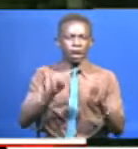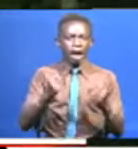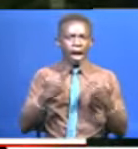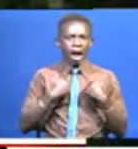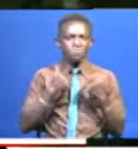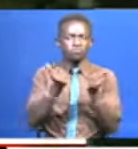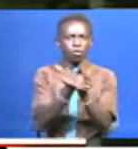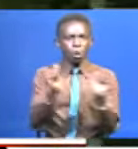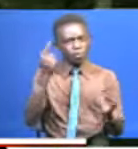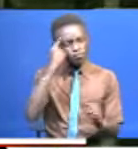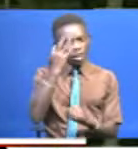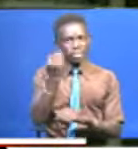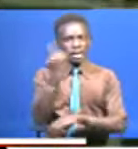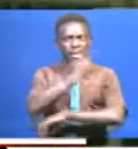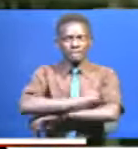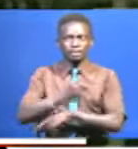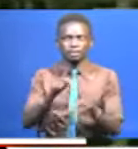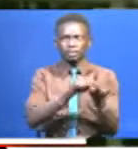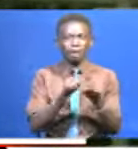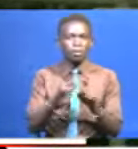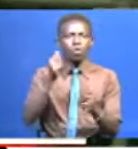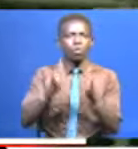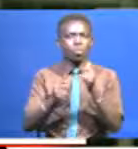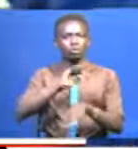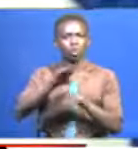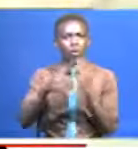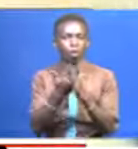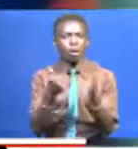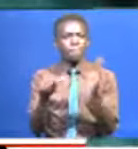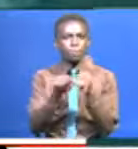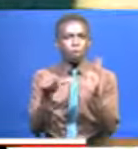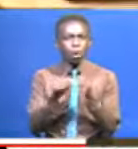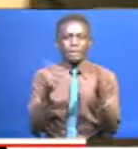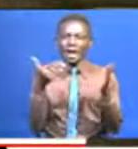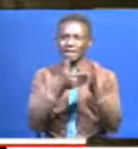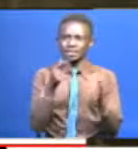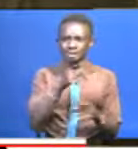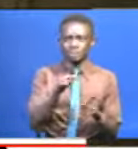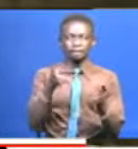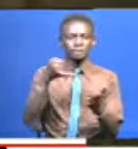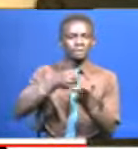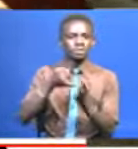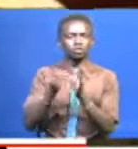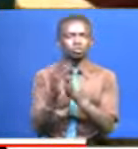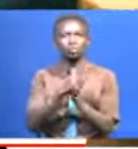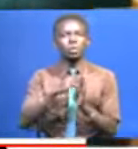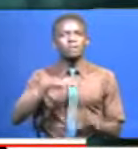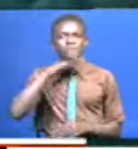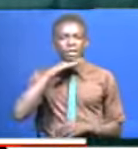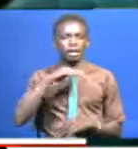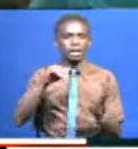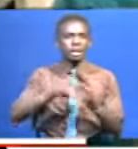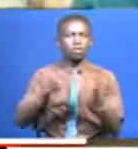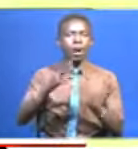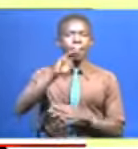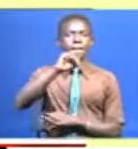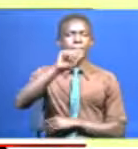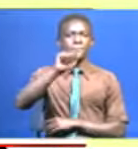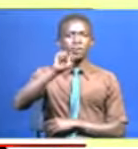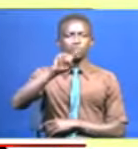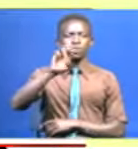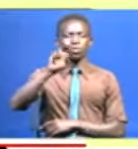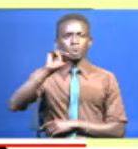to the allegations poised against him, which include deaths reported at his premises in Mavueni and indoctrination of the